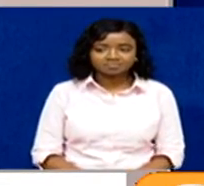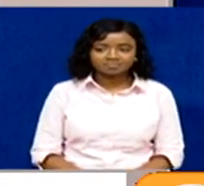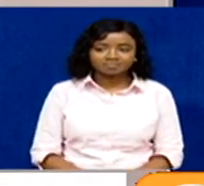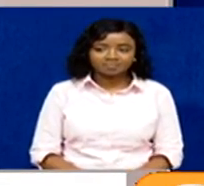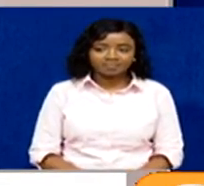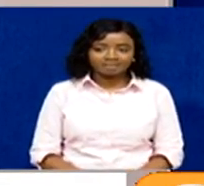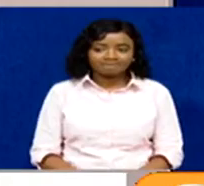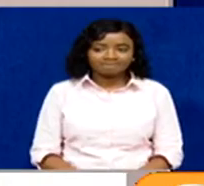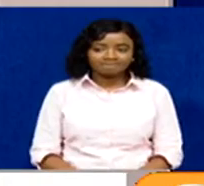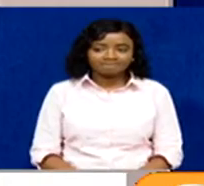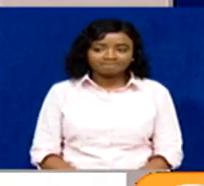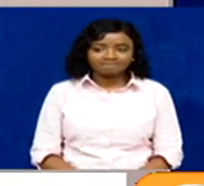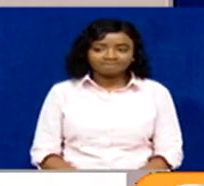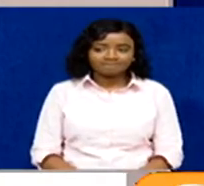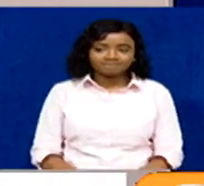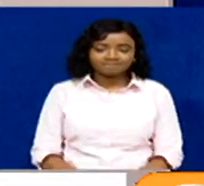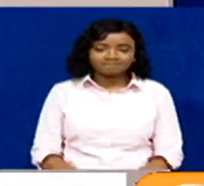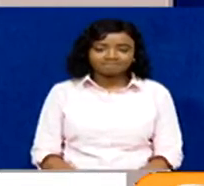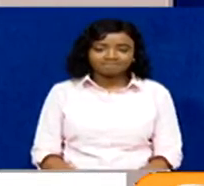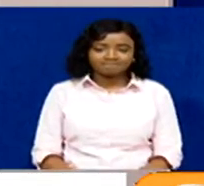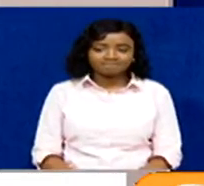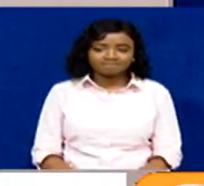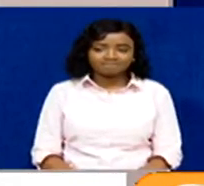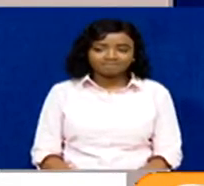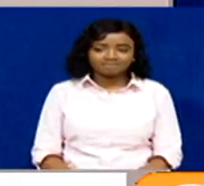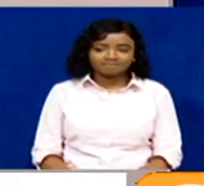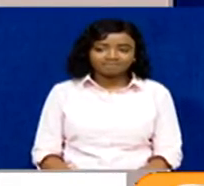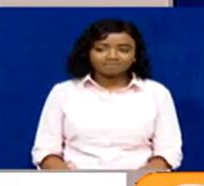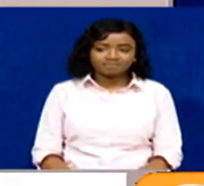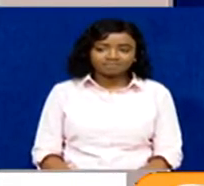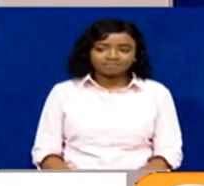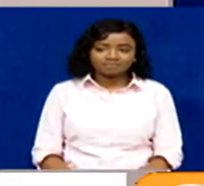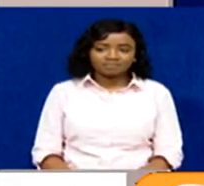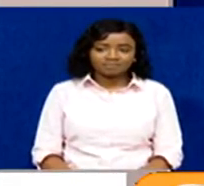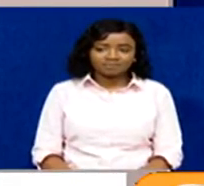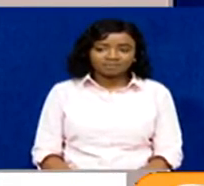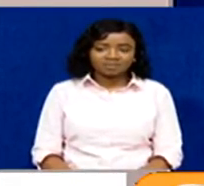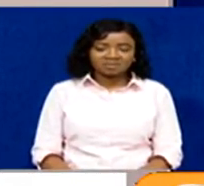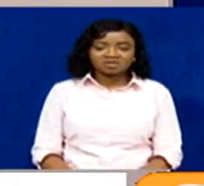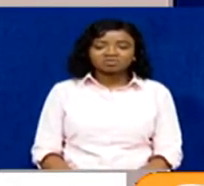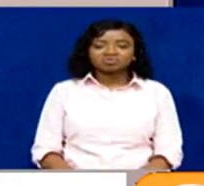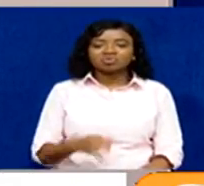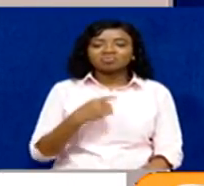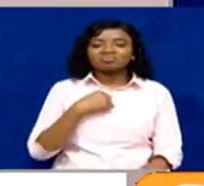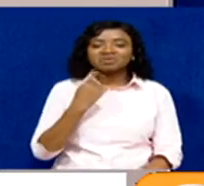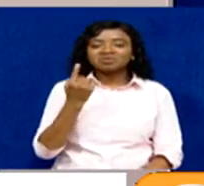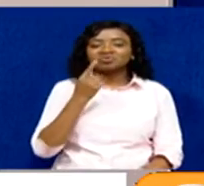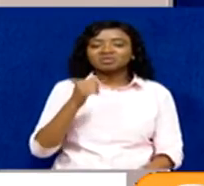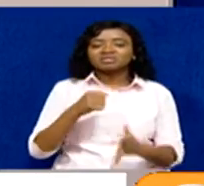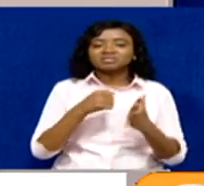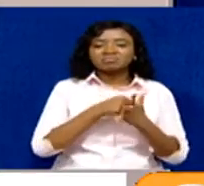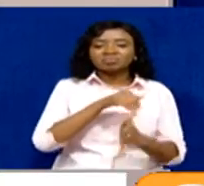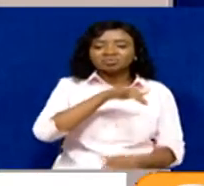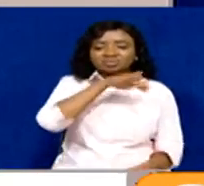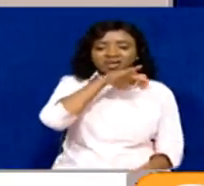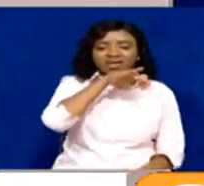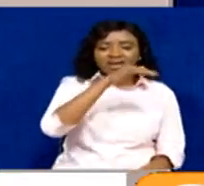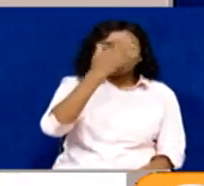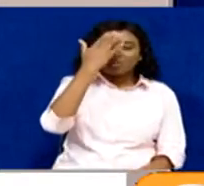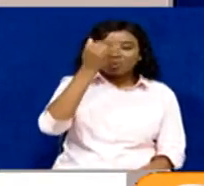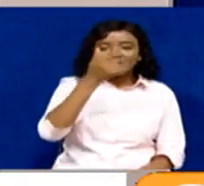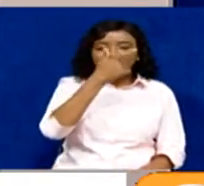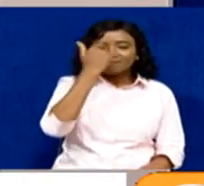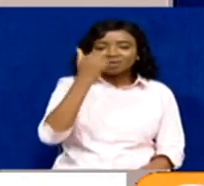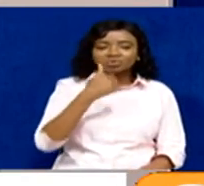I will not support Azimio because, or Raila, because I'm expecting that I'm going to be made a